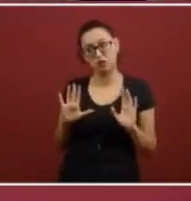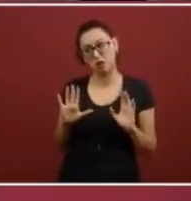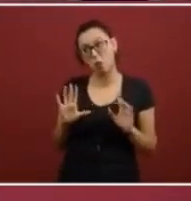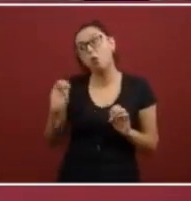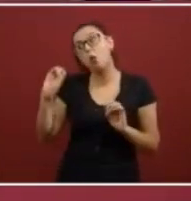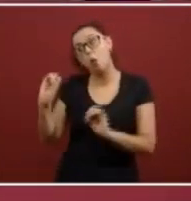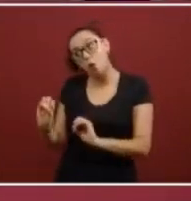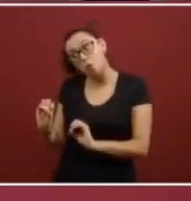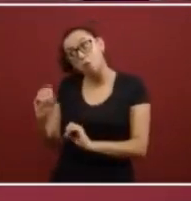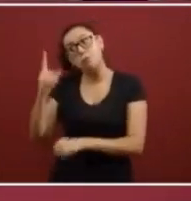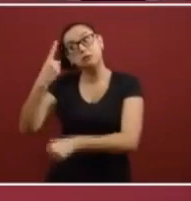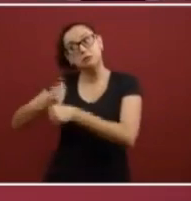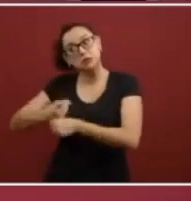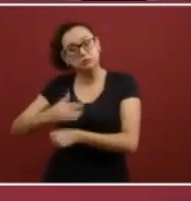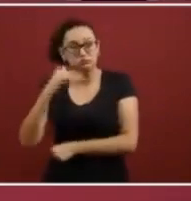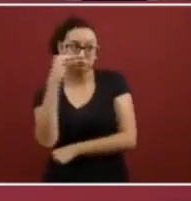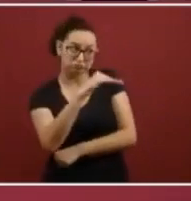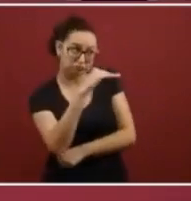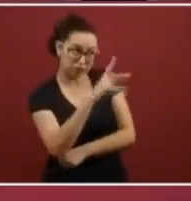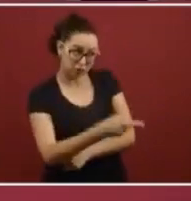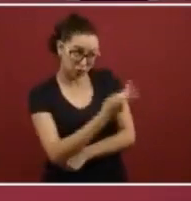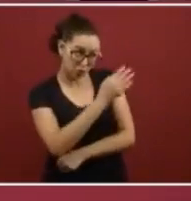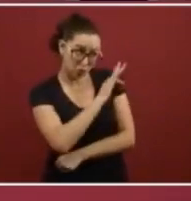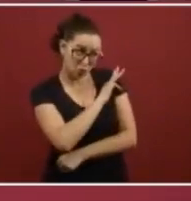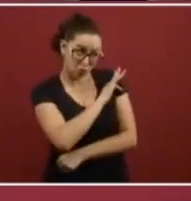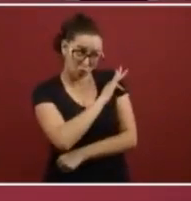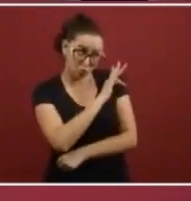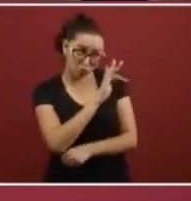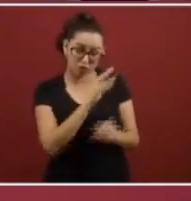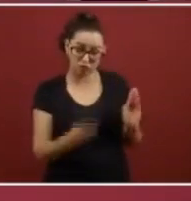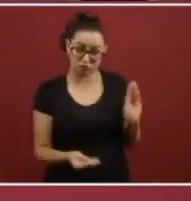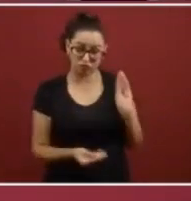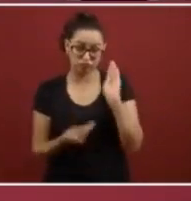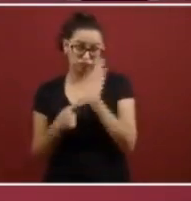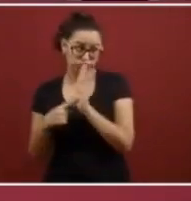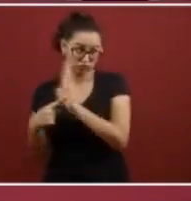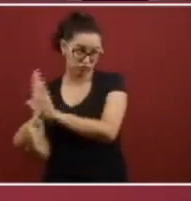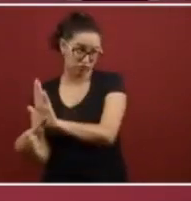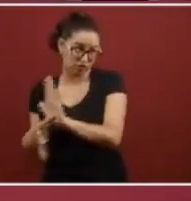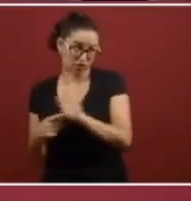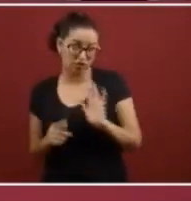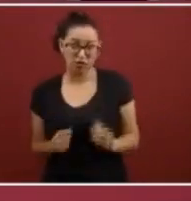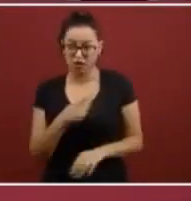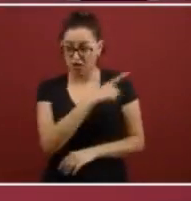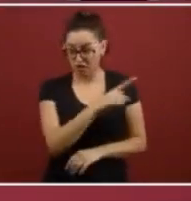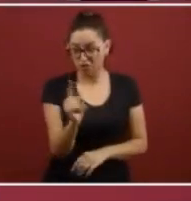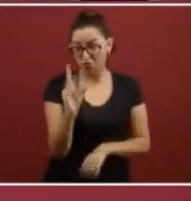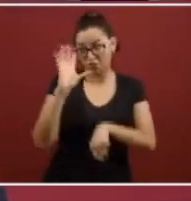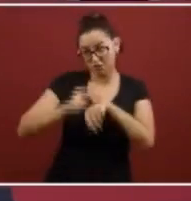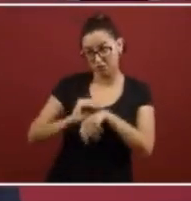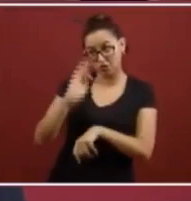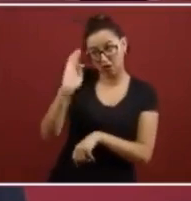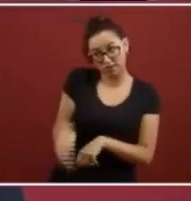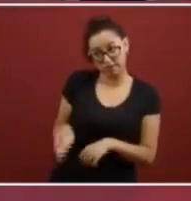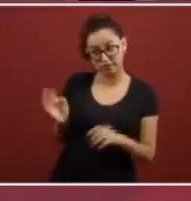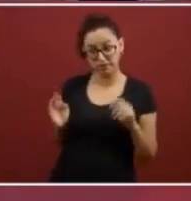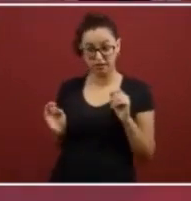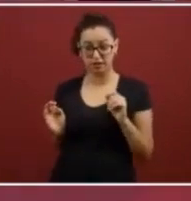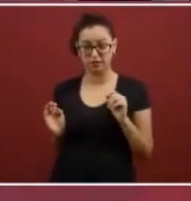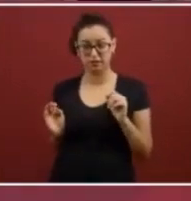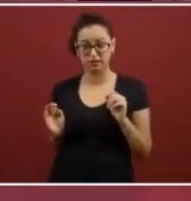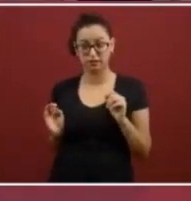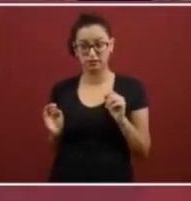preguntarles I will ask them si aceptan if el they, lunes if on Monday, I'll ask them if it's okay with them